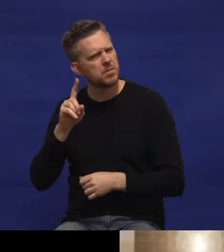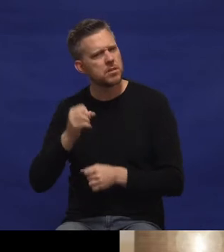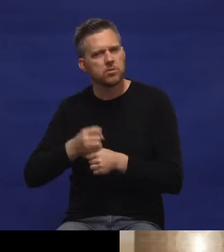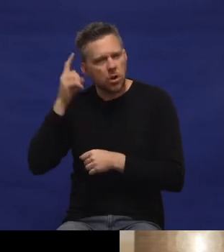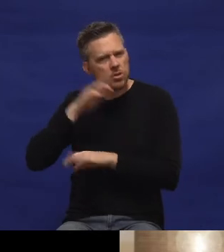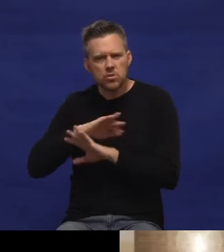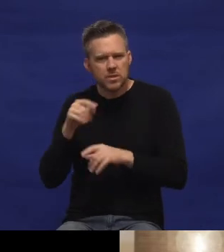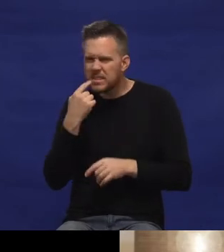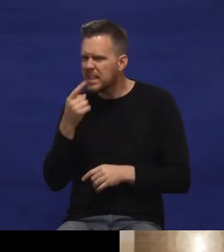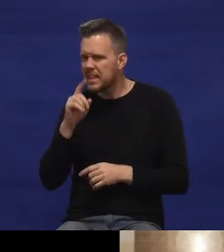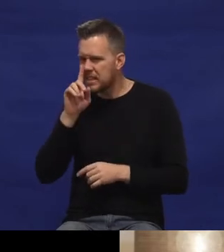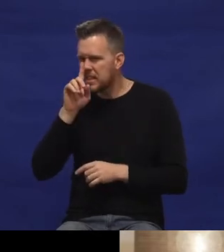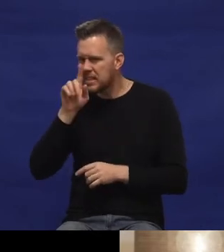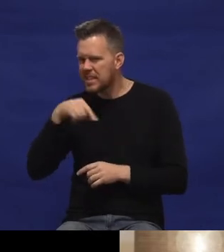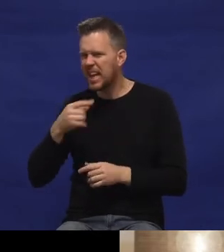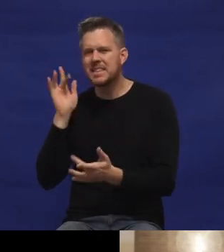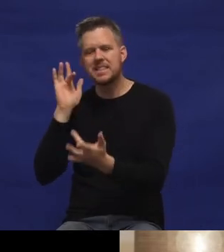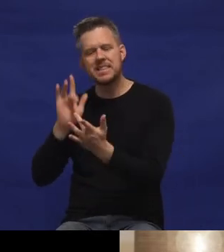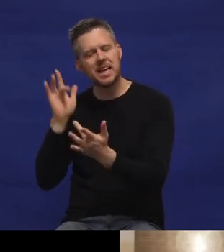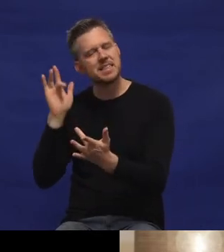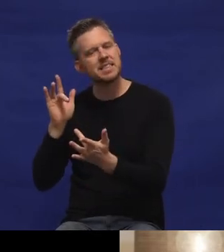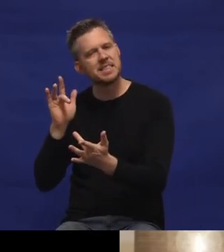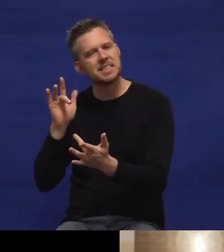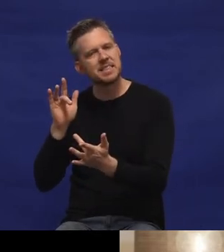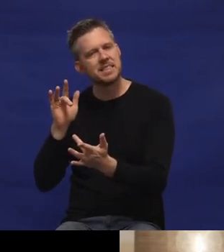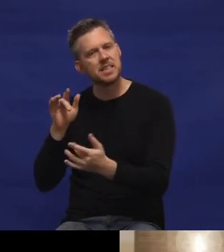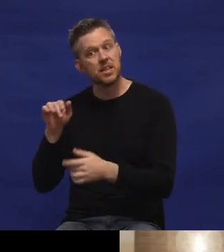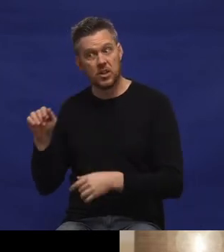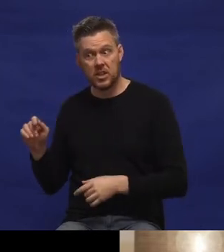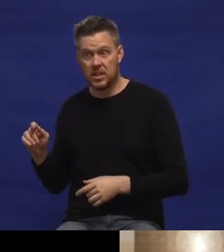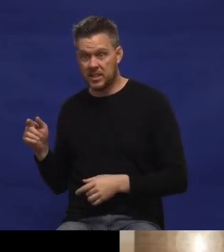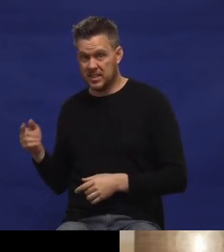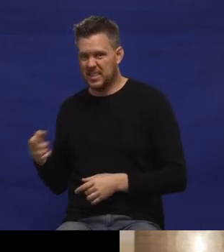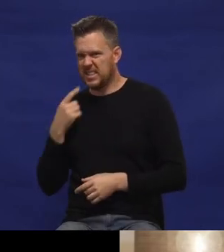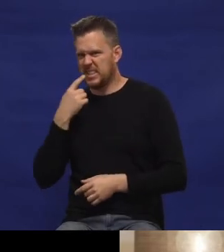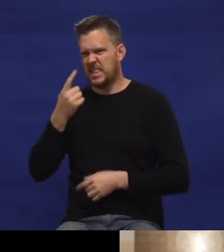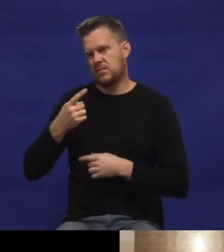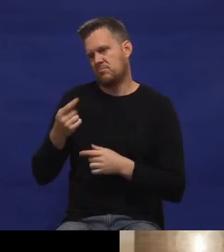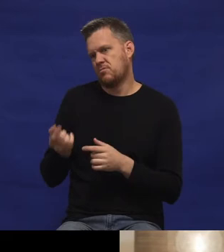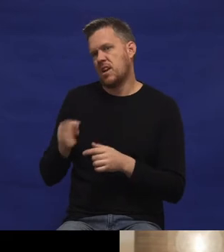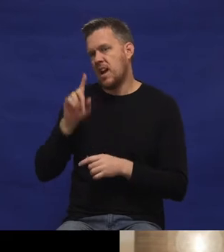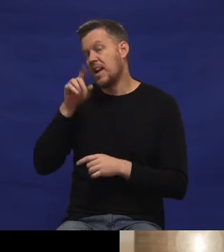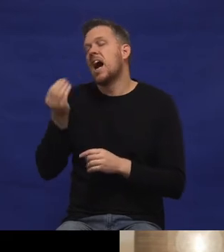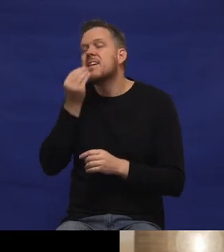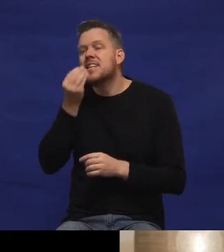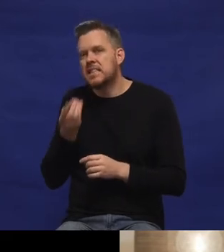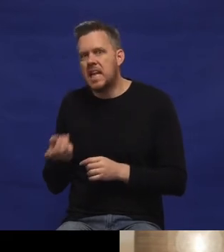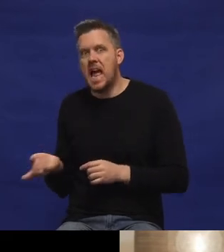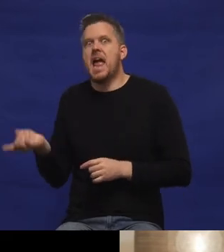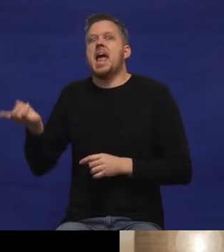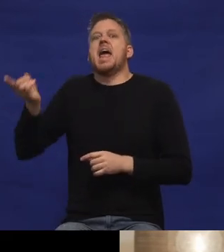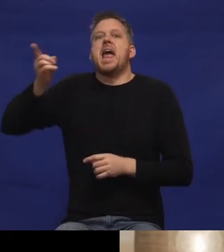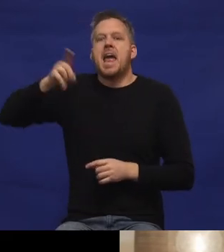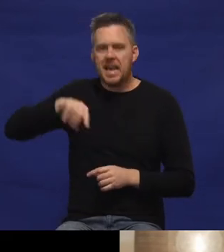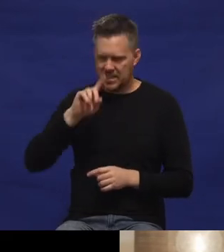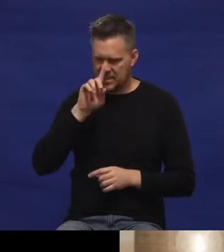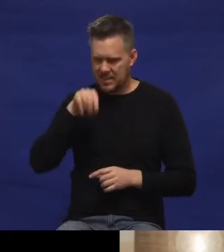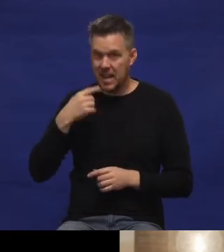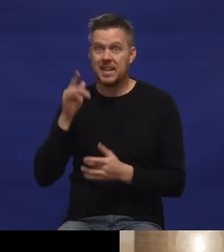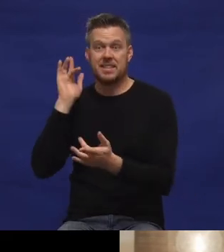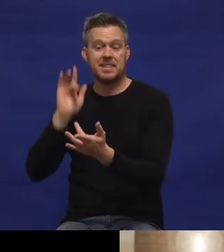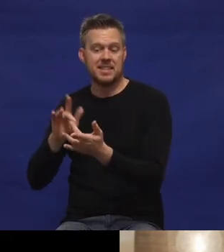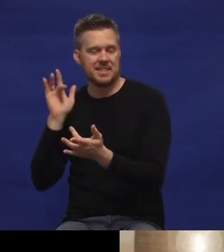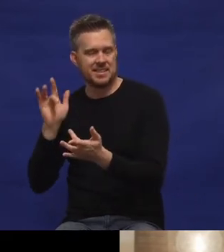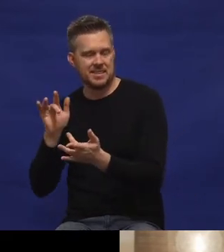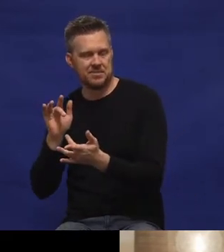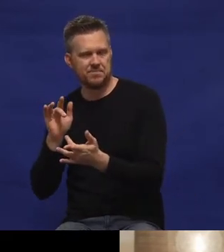We read it before. And so Eve, she too exaggerates the truth, but just on the other end of the